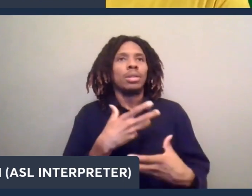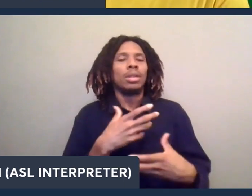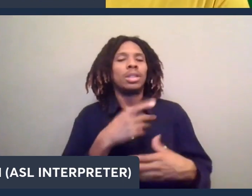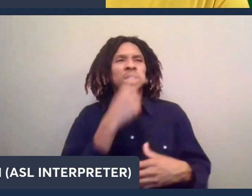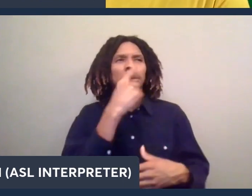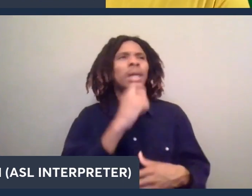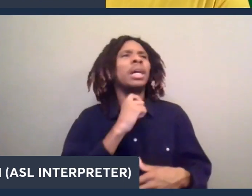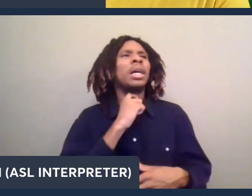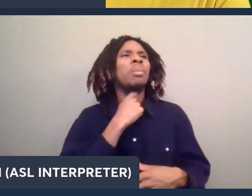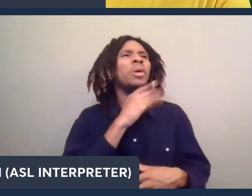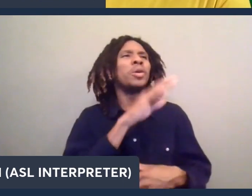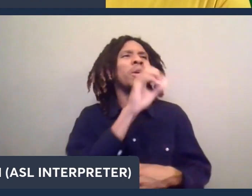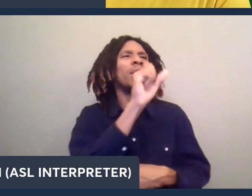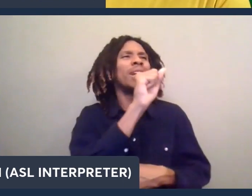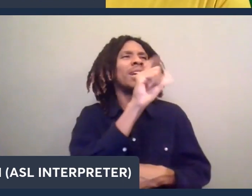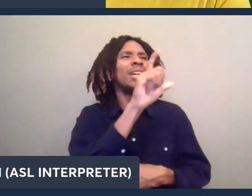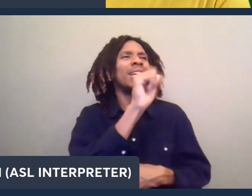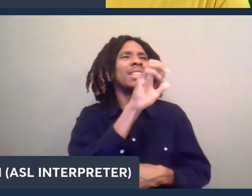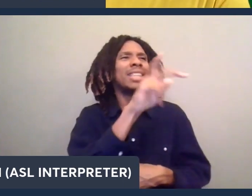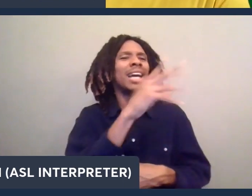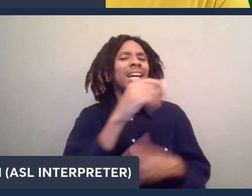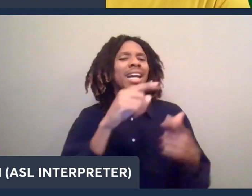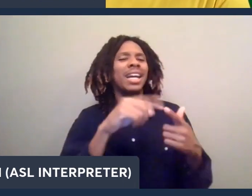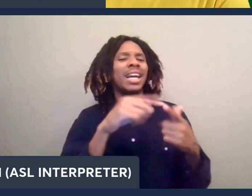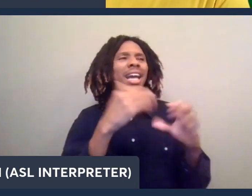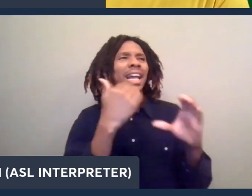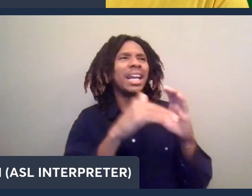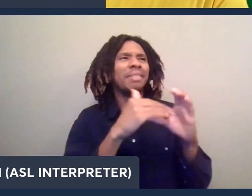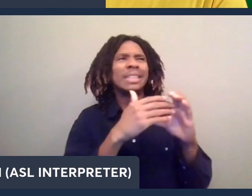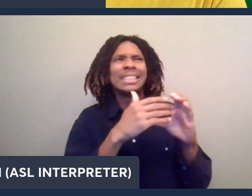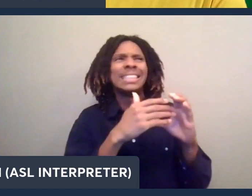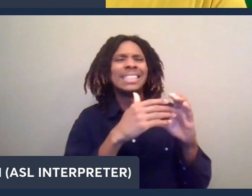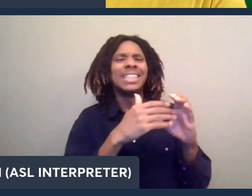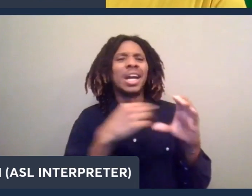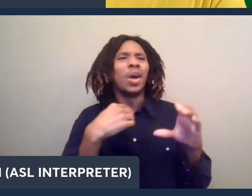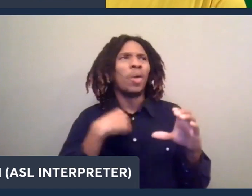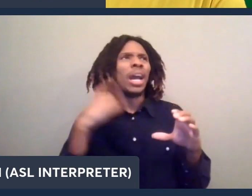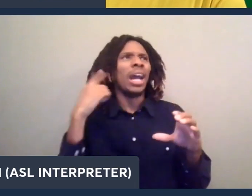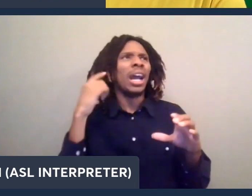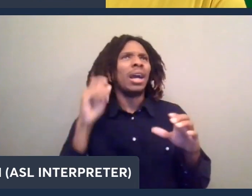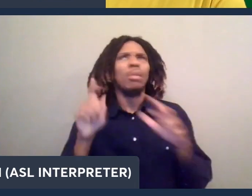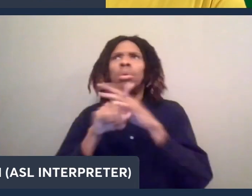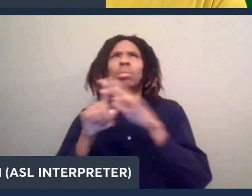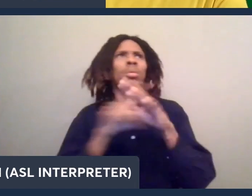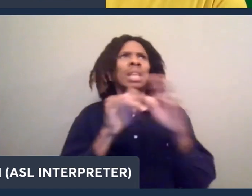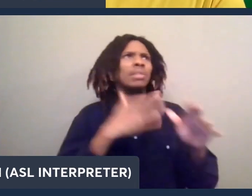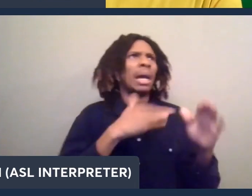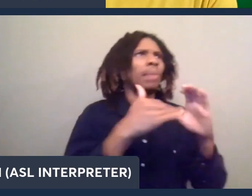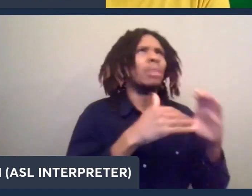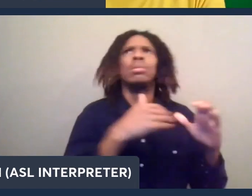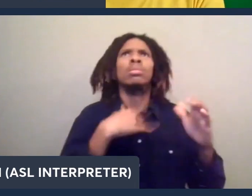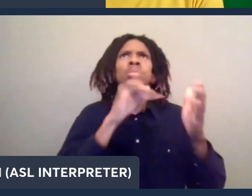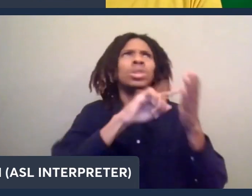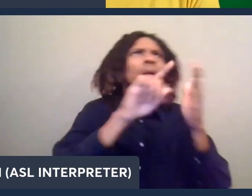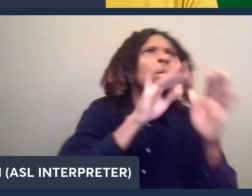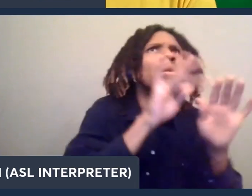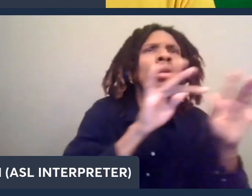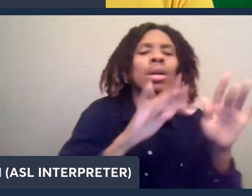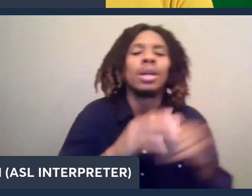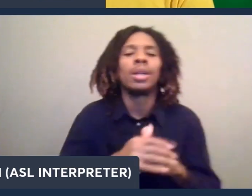your Slack and emails? Absolutely. Because we hear that. It's like, did I get an email? So it's